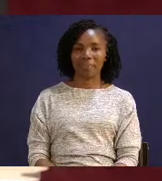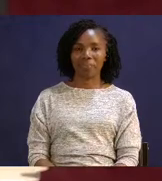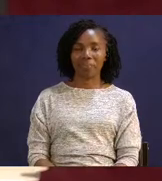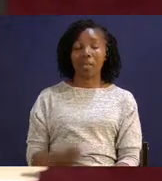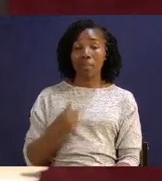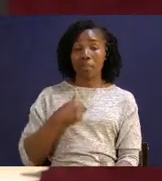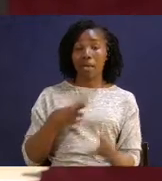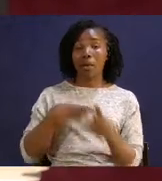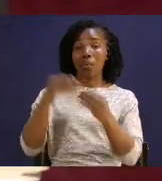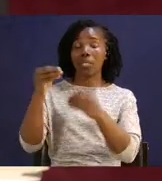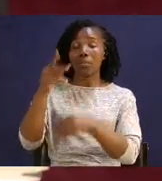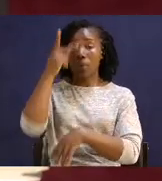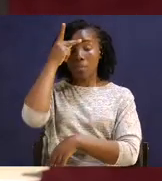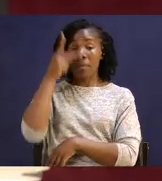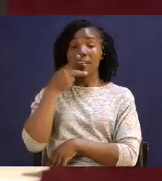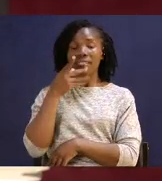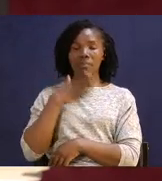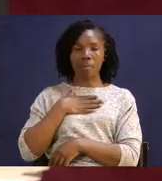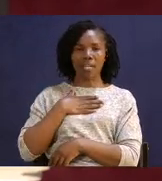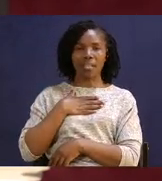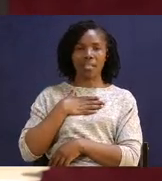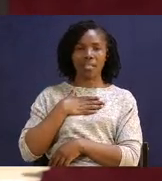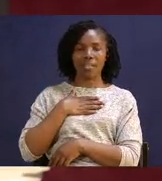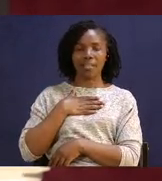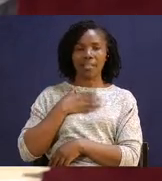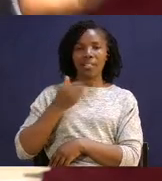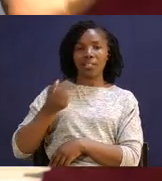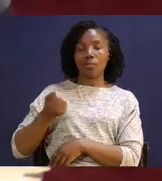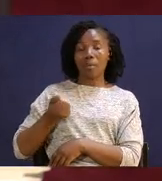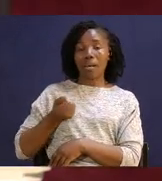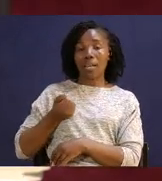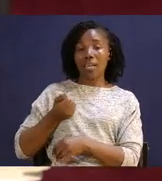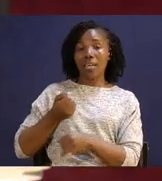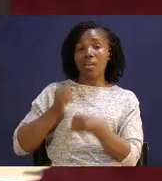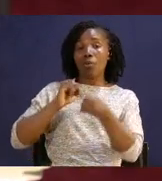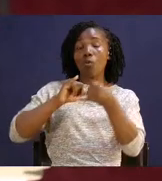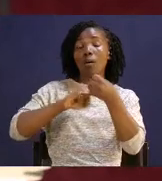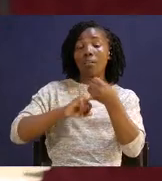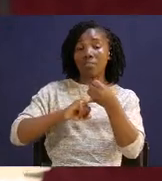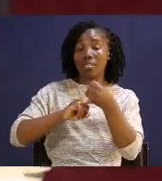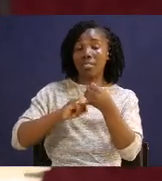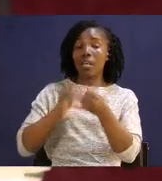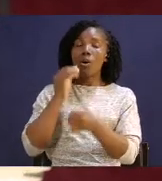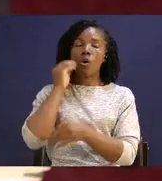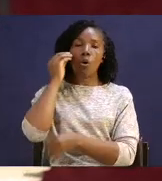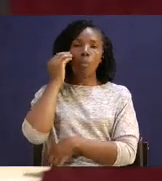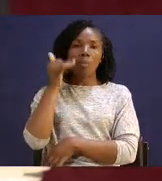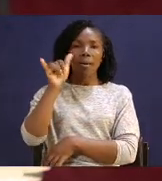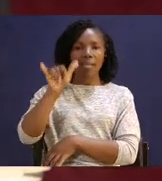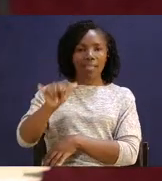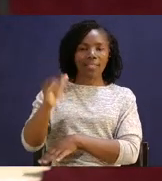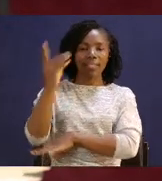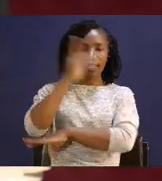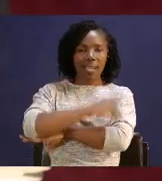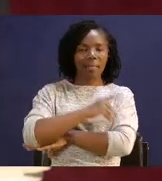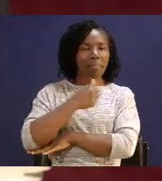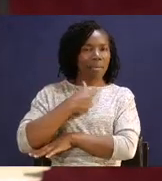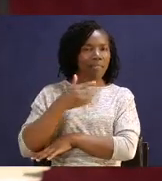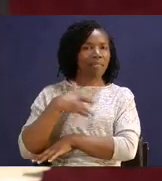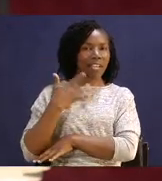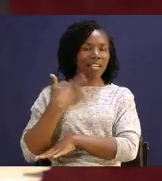I went with my parents to Martha's place. Now in Martha's place, those places, and I was so confident that day it was going to be victorious.